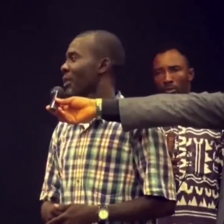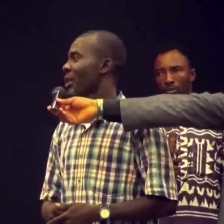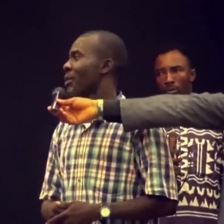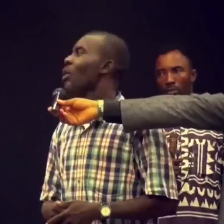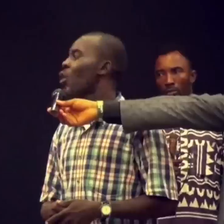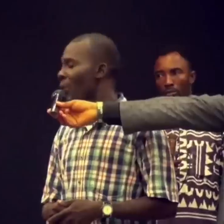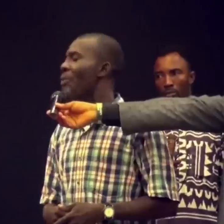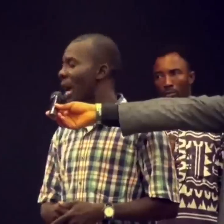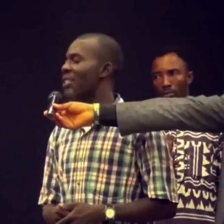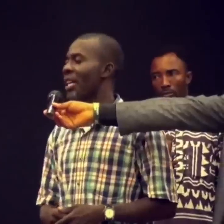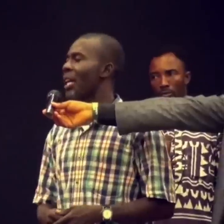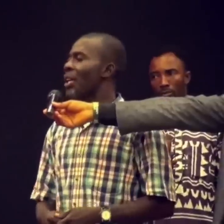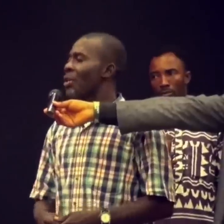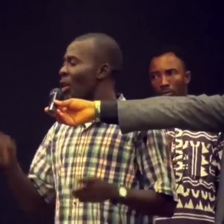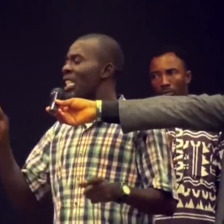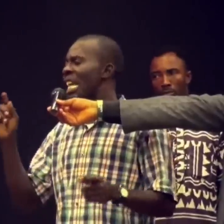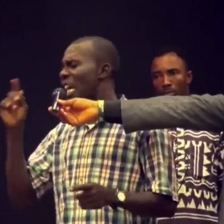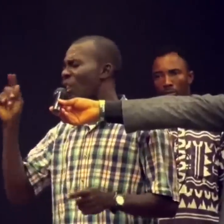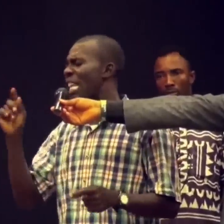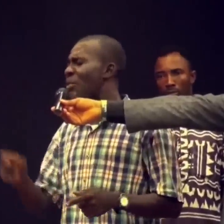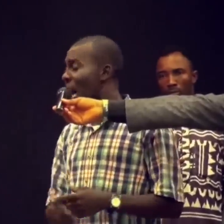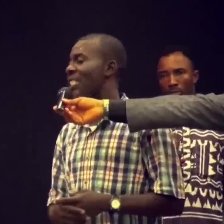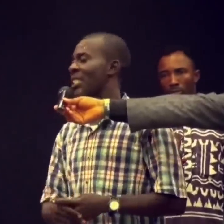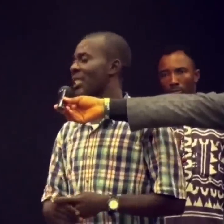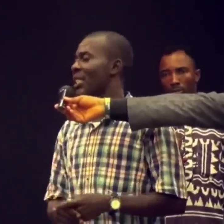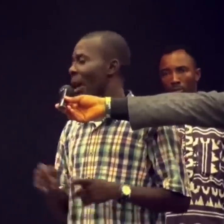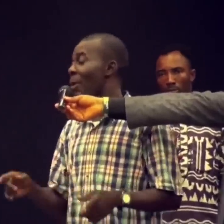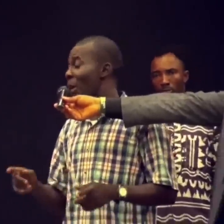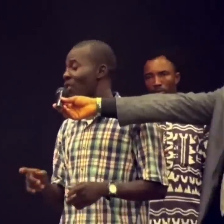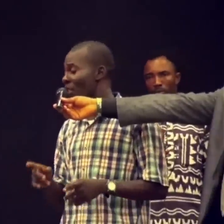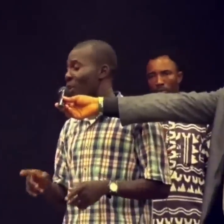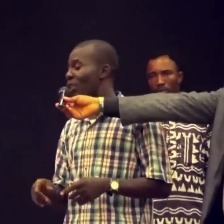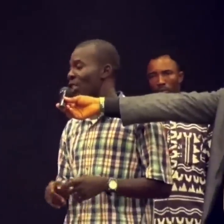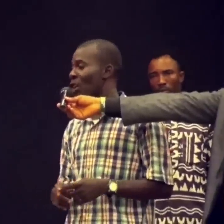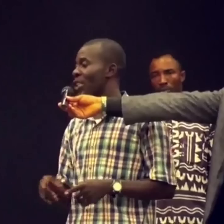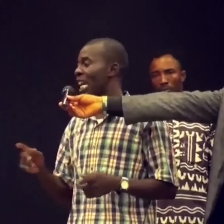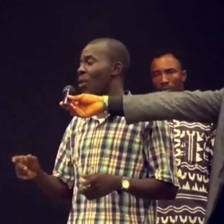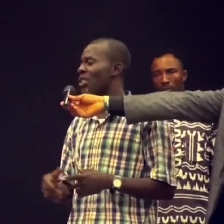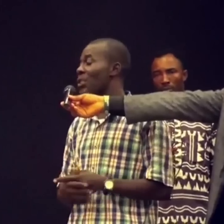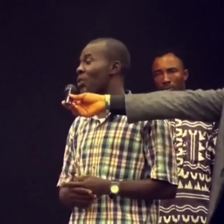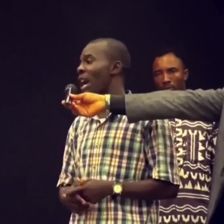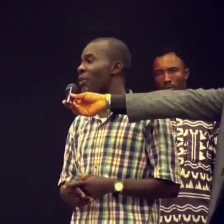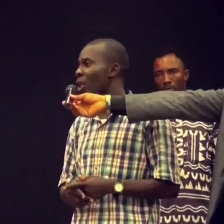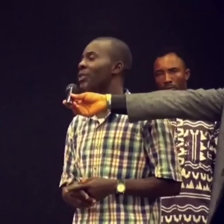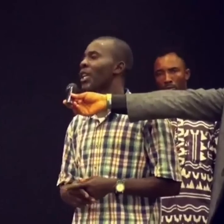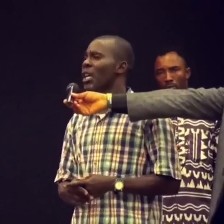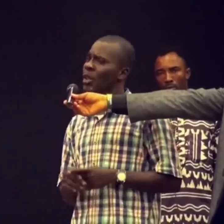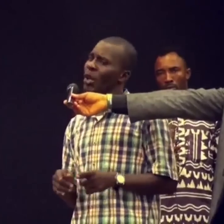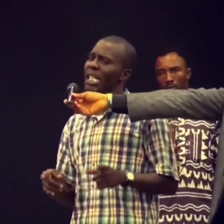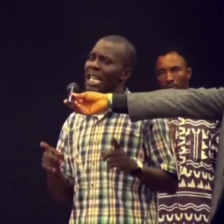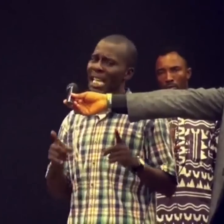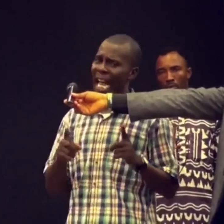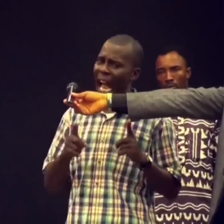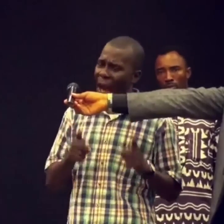pe ko lo gba ogo e mi be ni sir okay so mo tin le ise ko lati march am a painting contractor mo se so ise e worth 6.5 million so